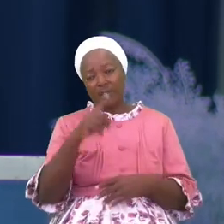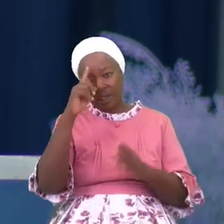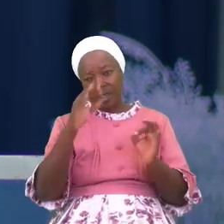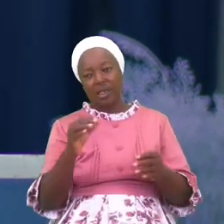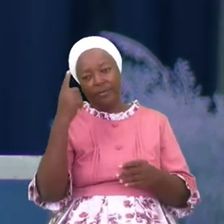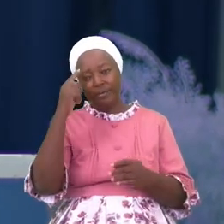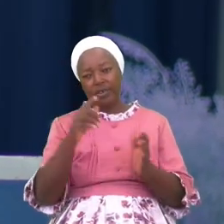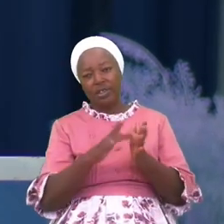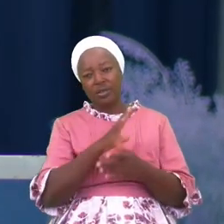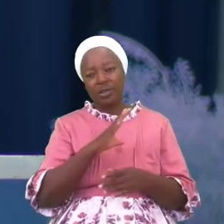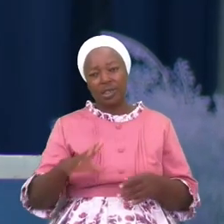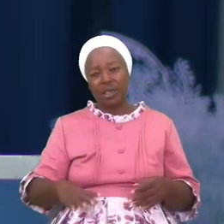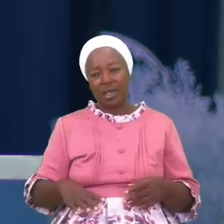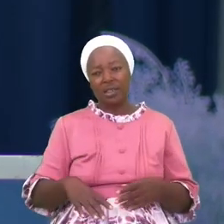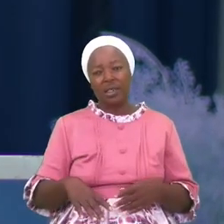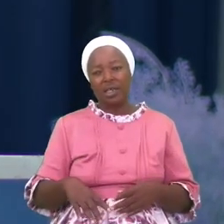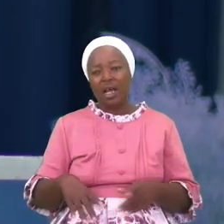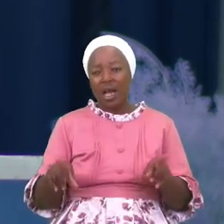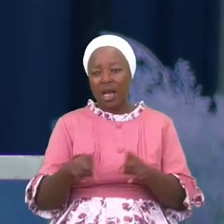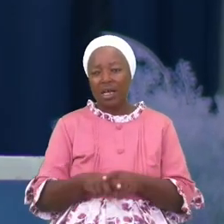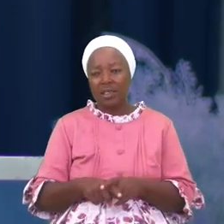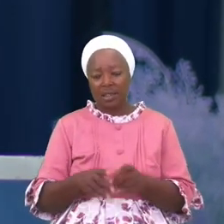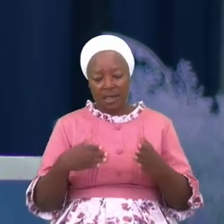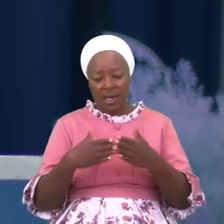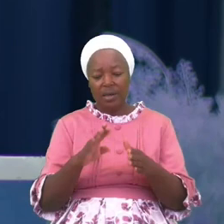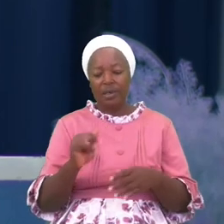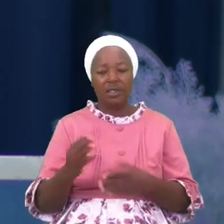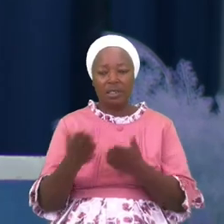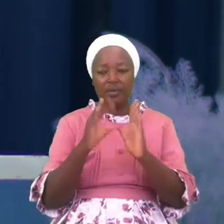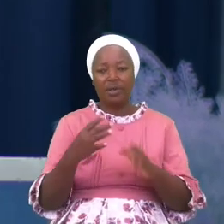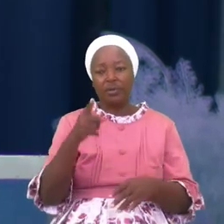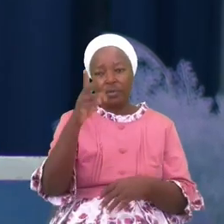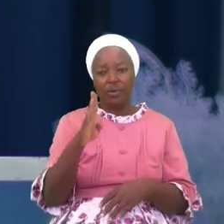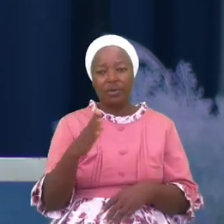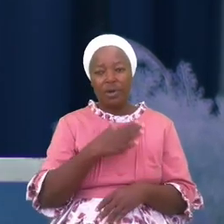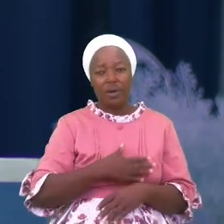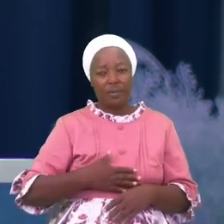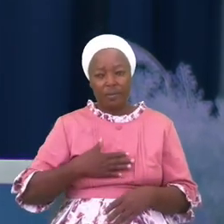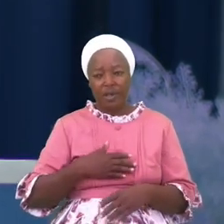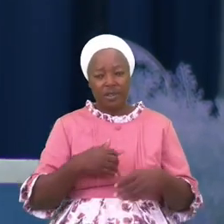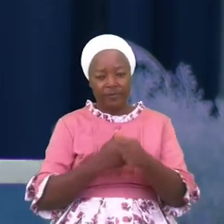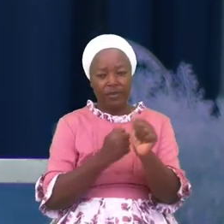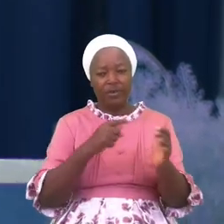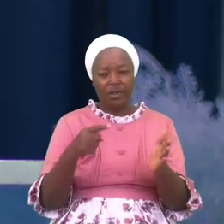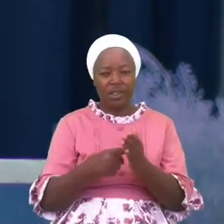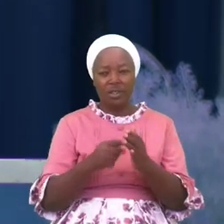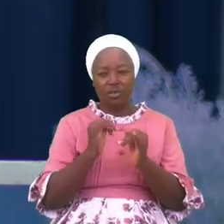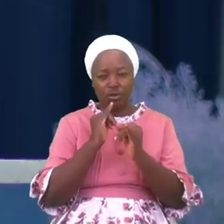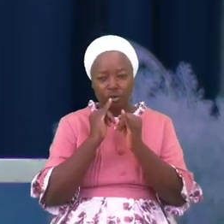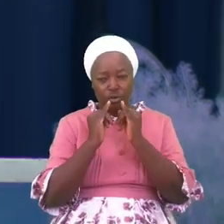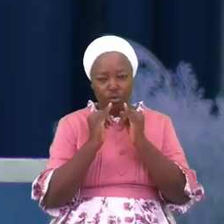God, please follow this instruction we are passing across to you.